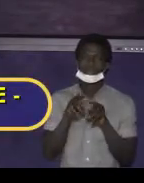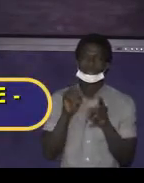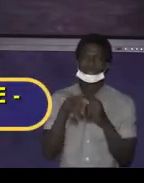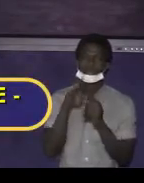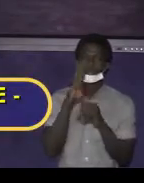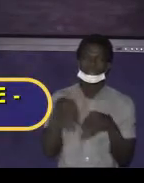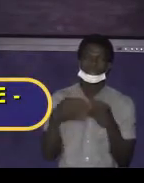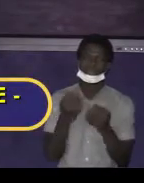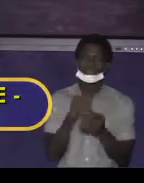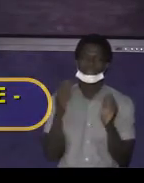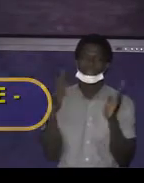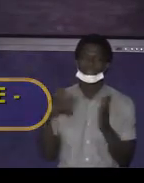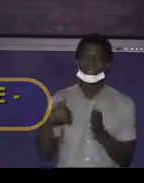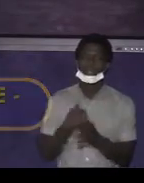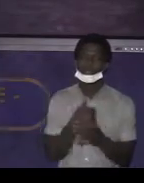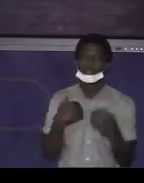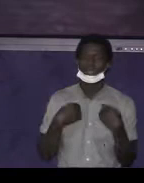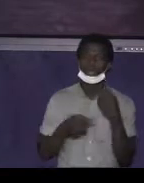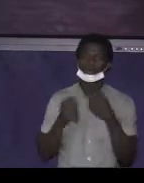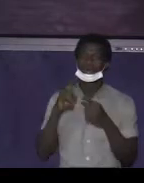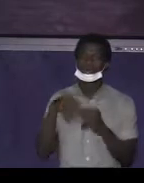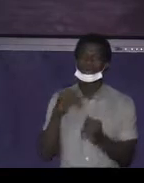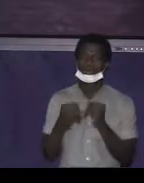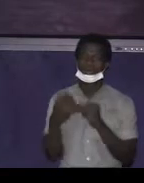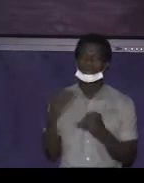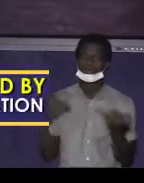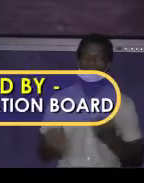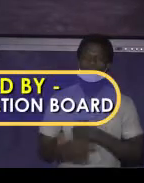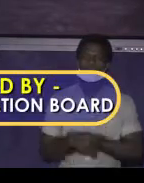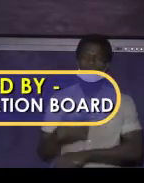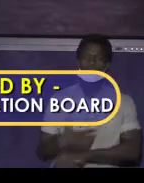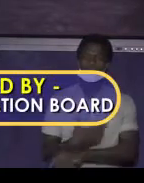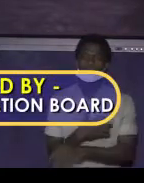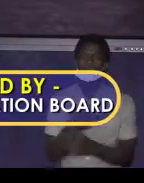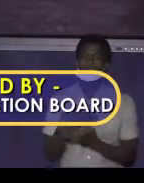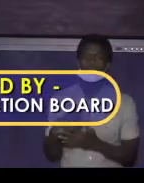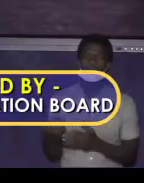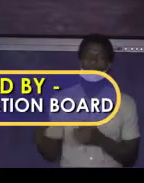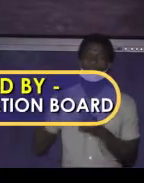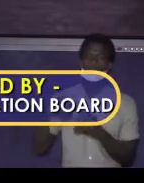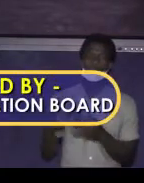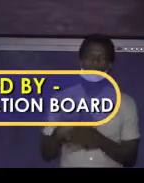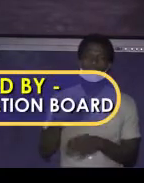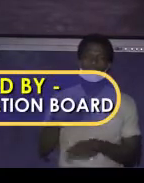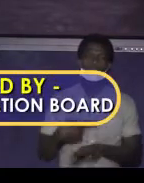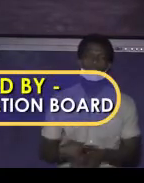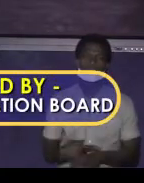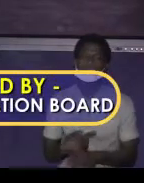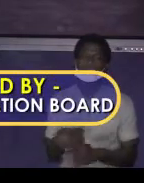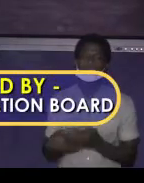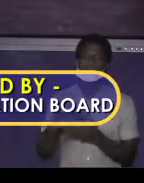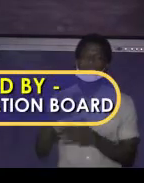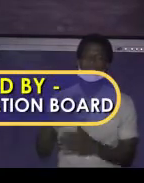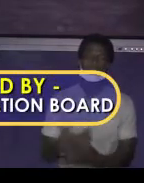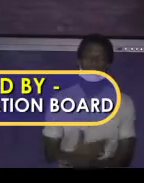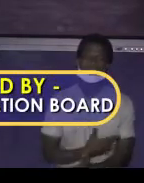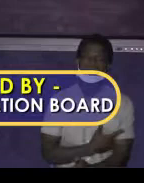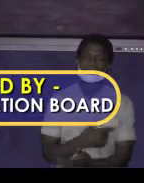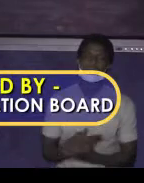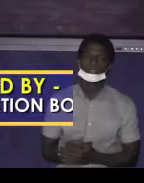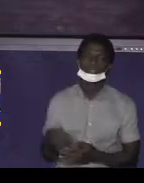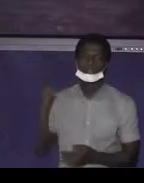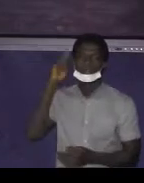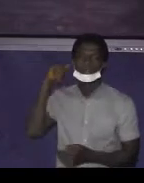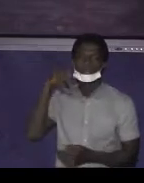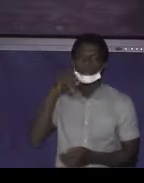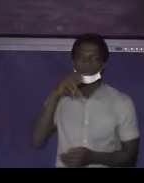chair. We have come to the end of today's lesson. Until next time, next lesson,